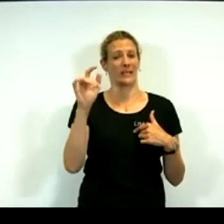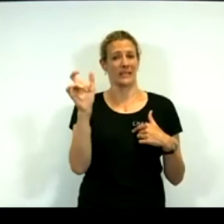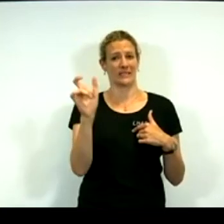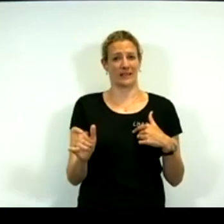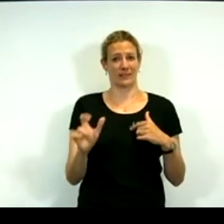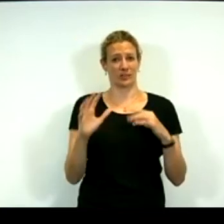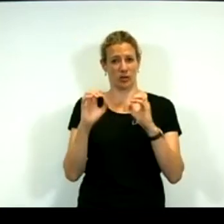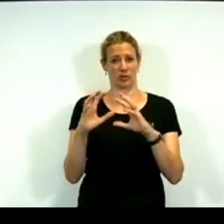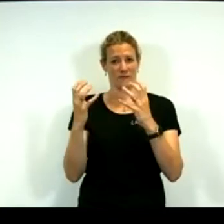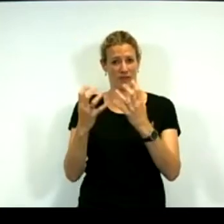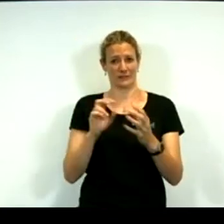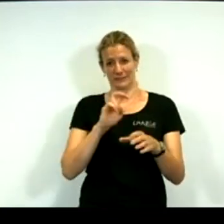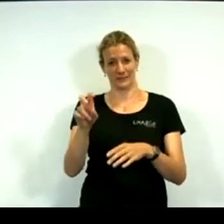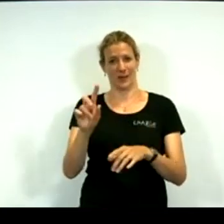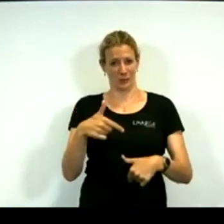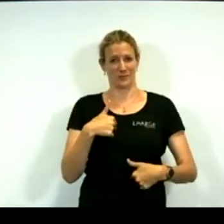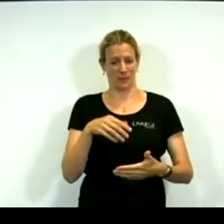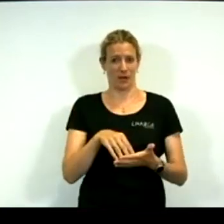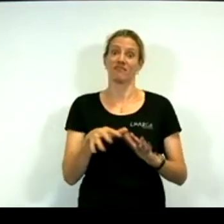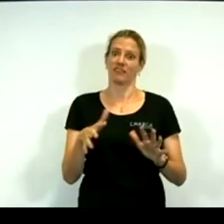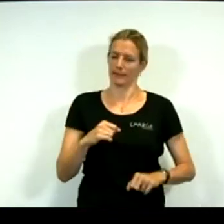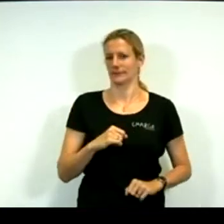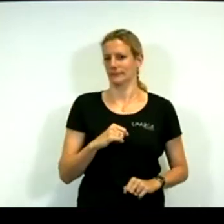hear, possibly.